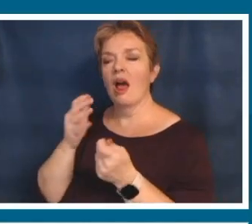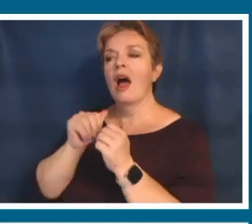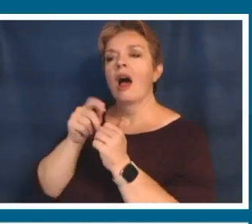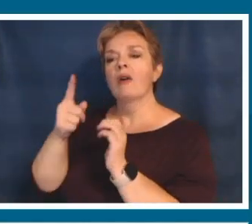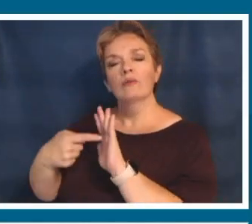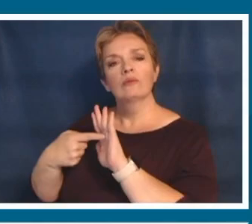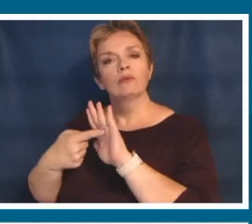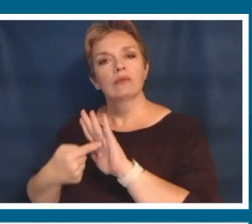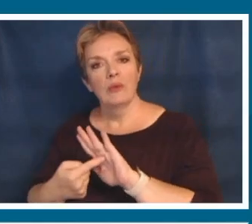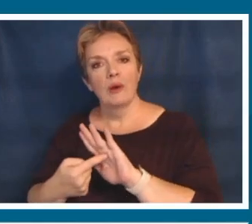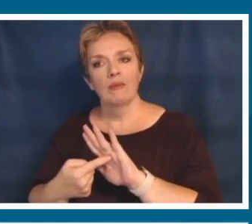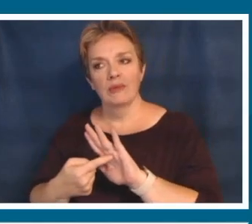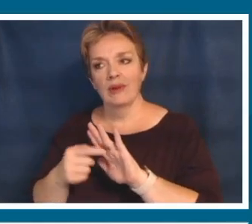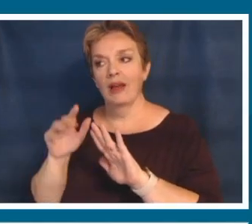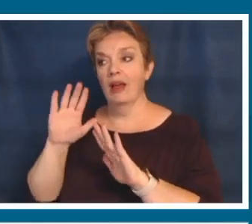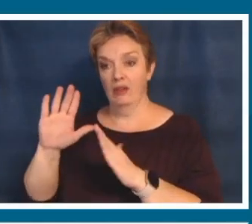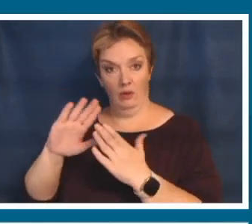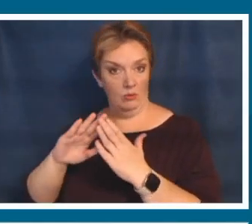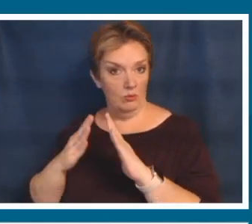then how they become